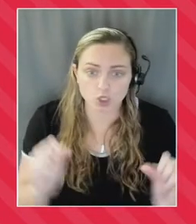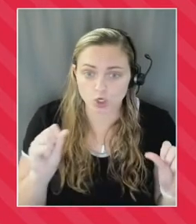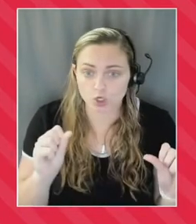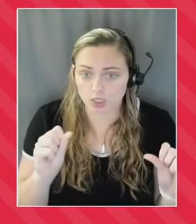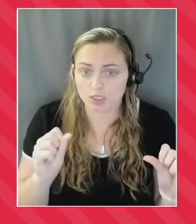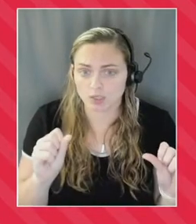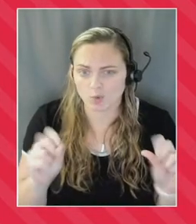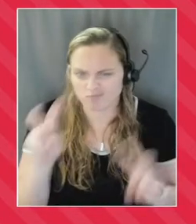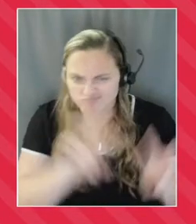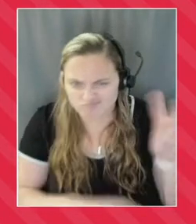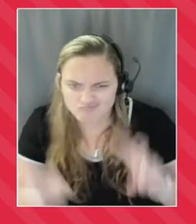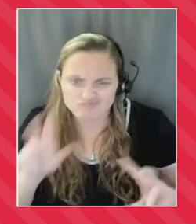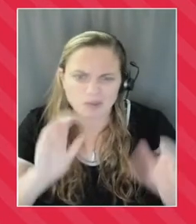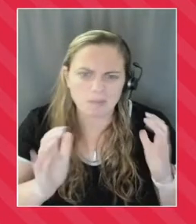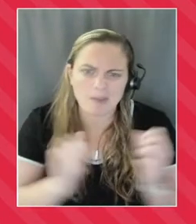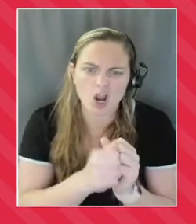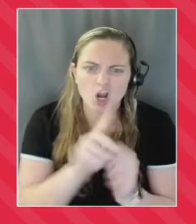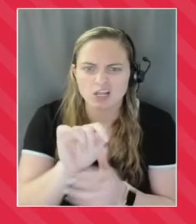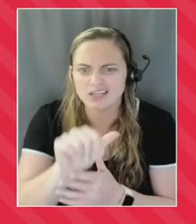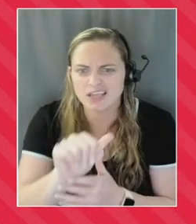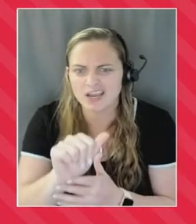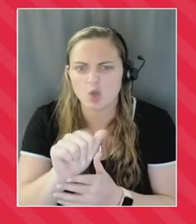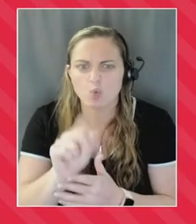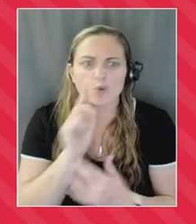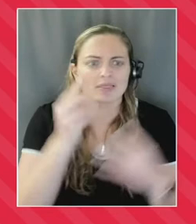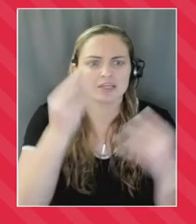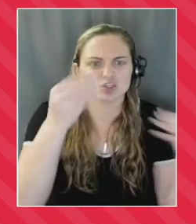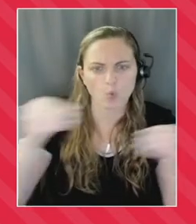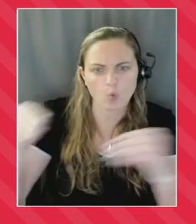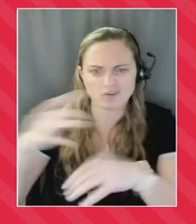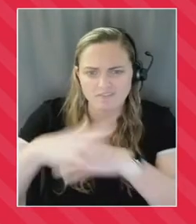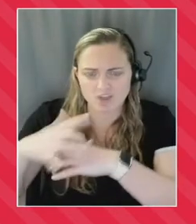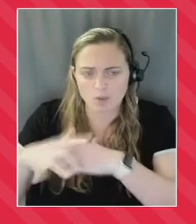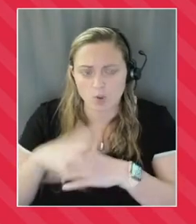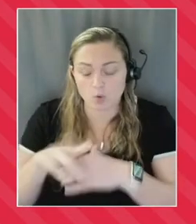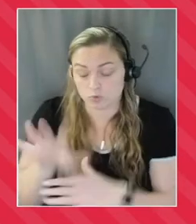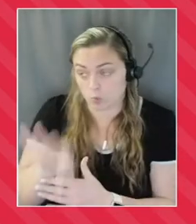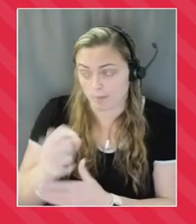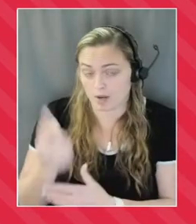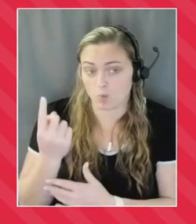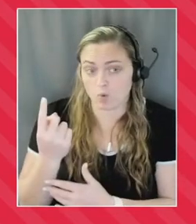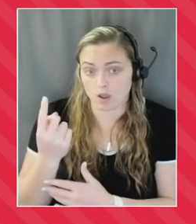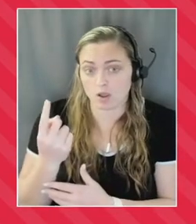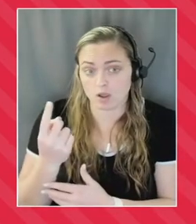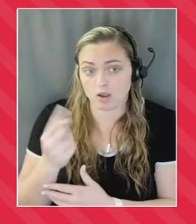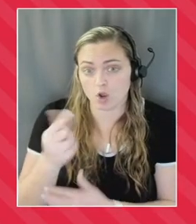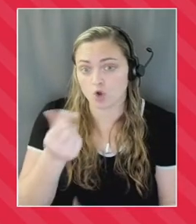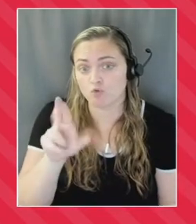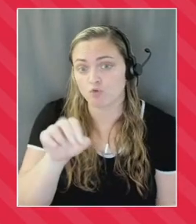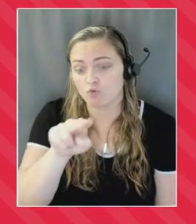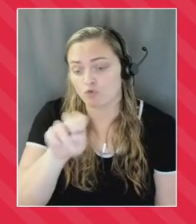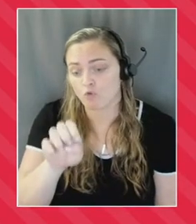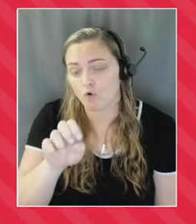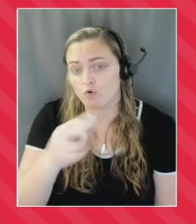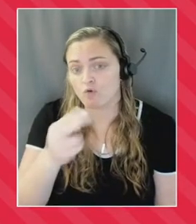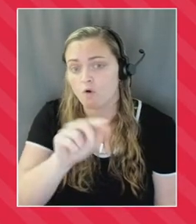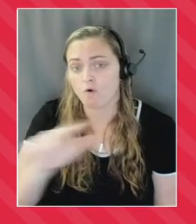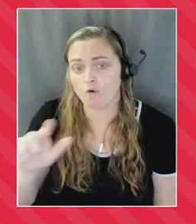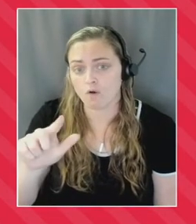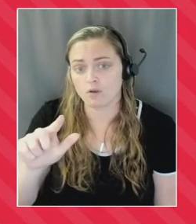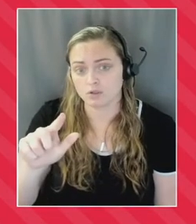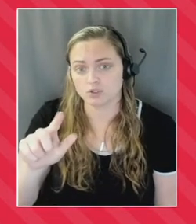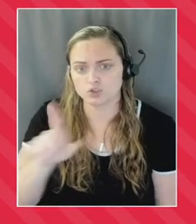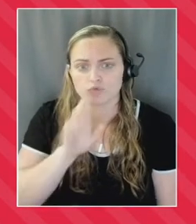so when we compared the data with our store footprint, we landed on our store in the neighborhoods of Grove Hall to embark on this